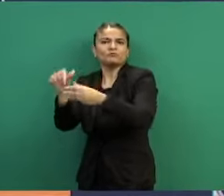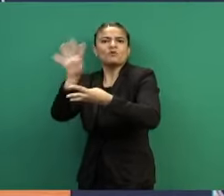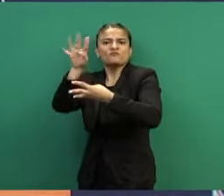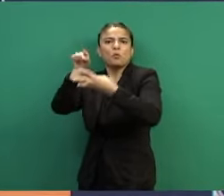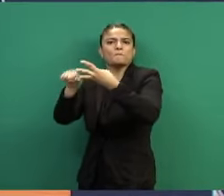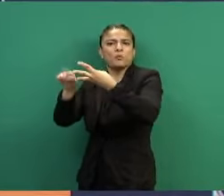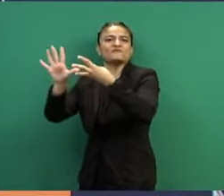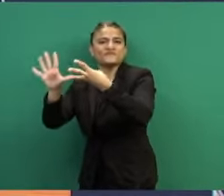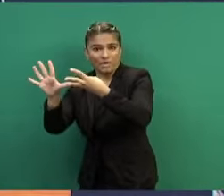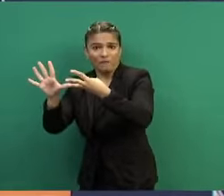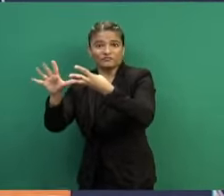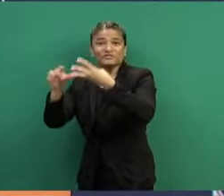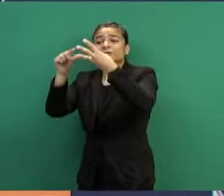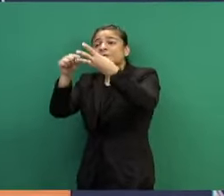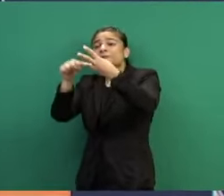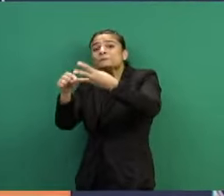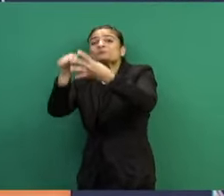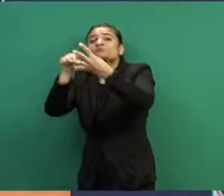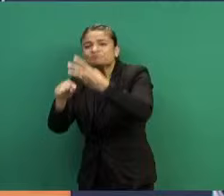forecast is also